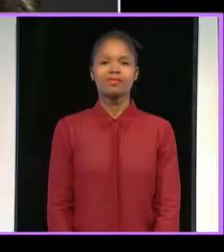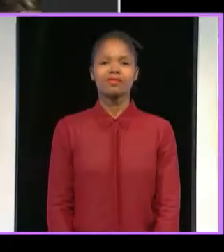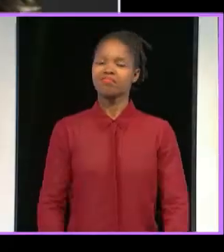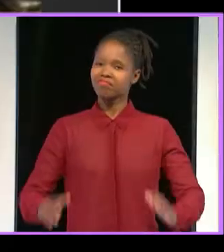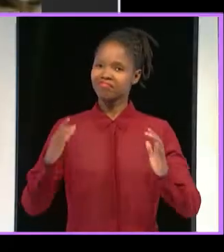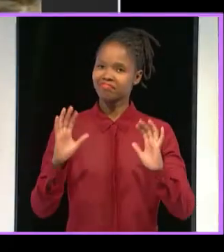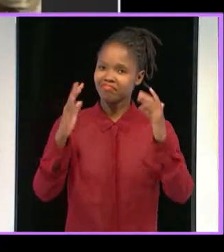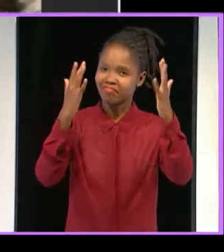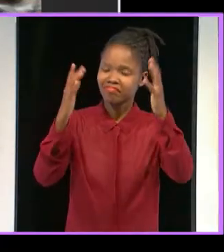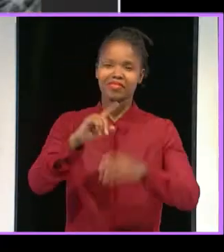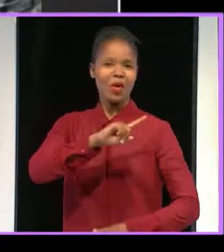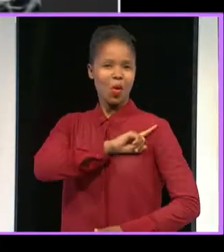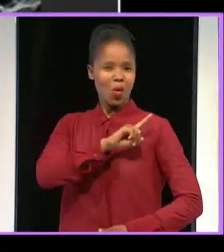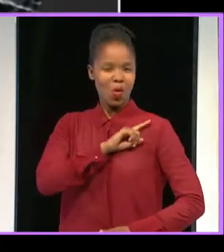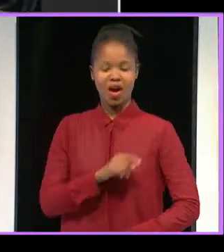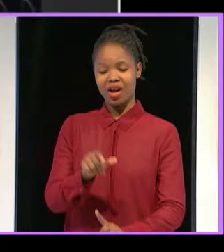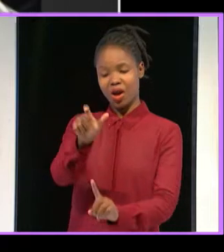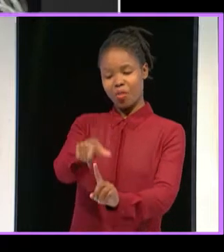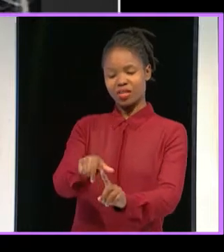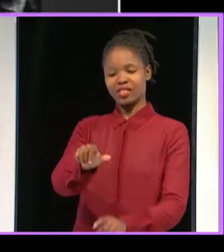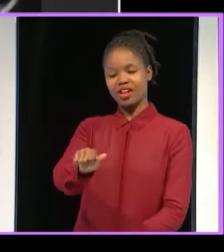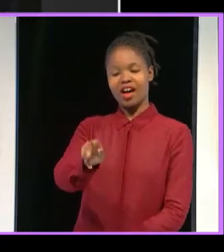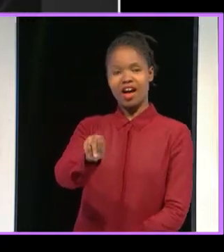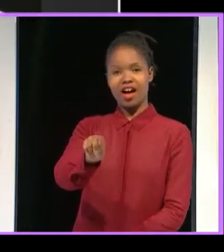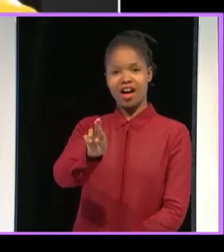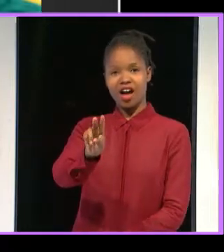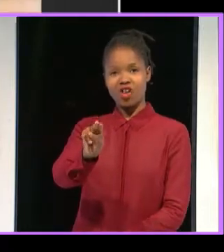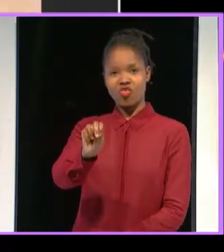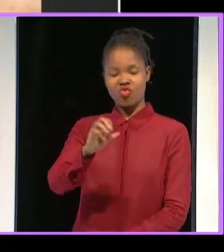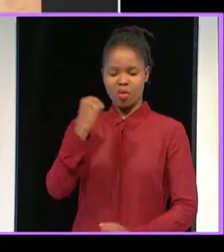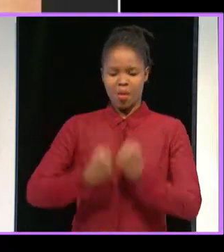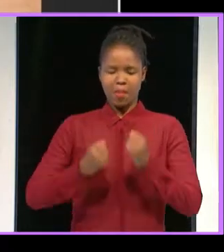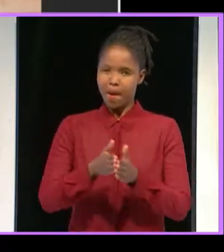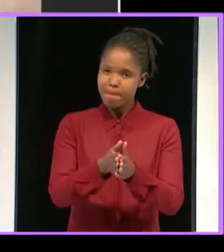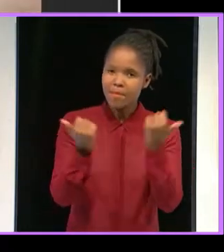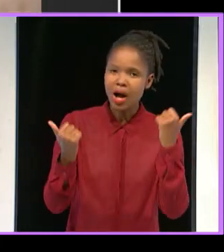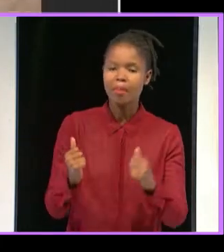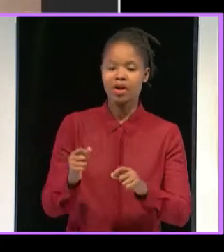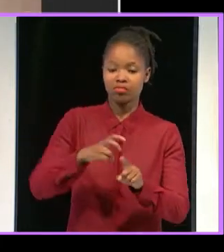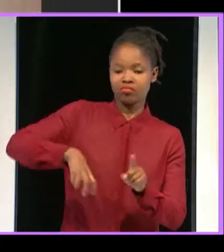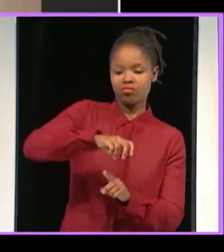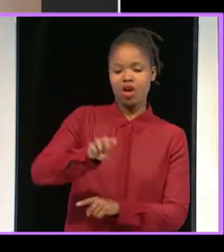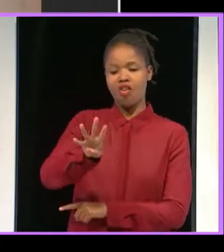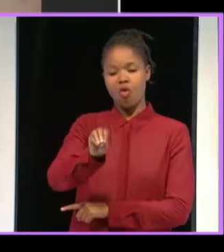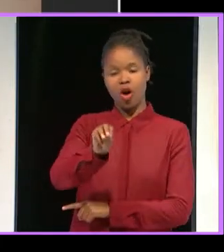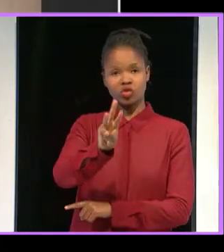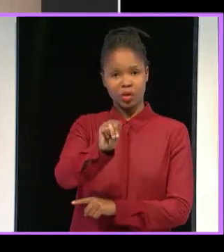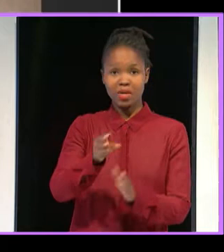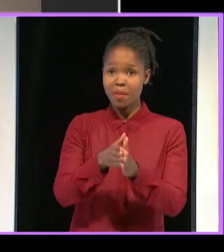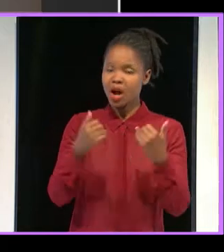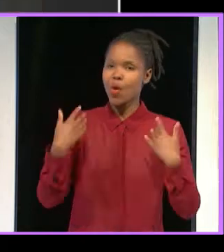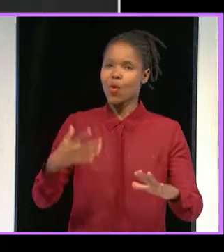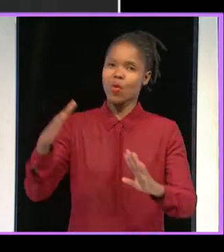South Africa, we have a brand new 400-meter world record holder. Armando Veyers, formerly